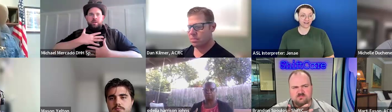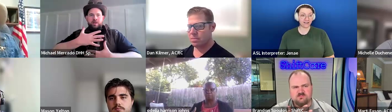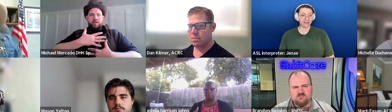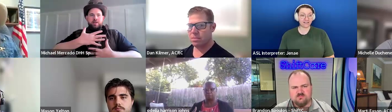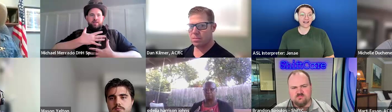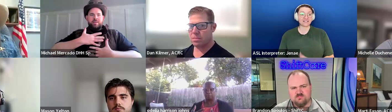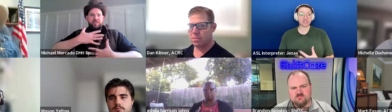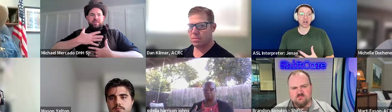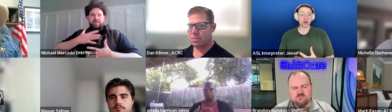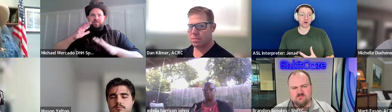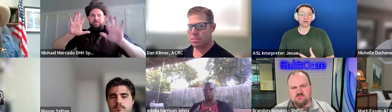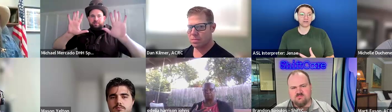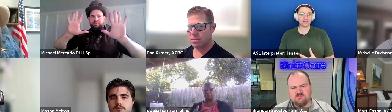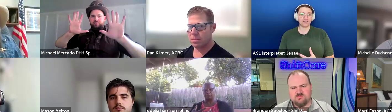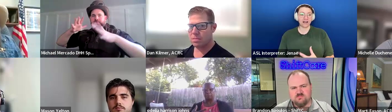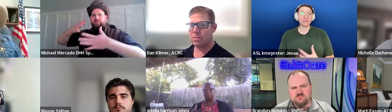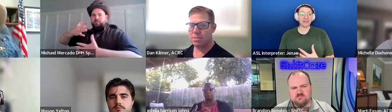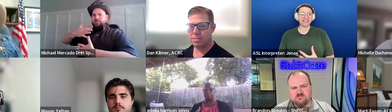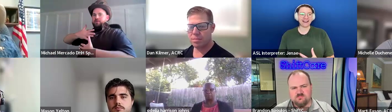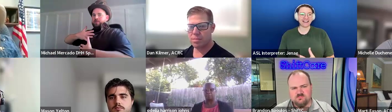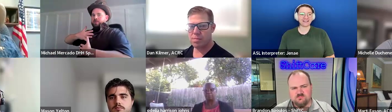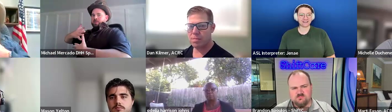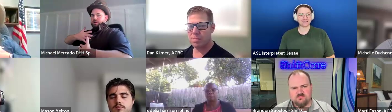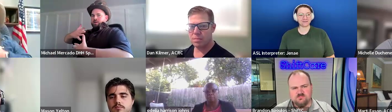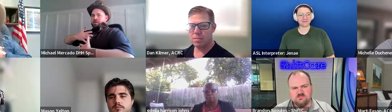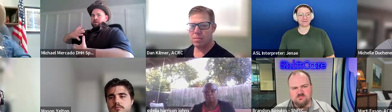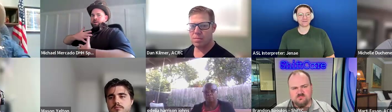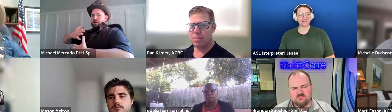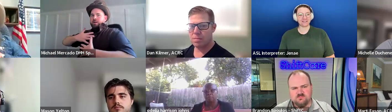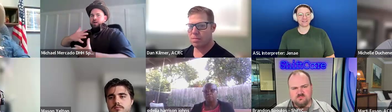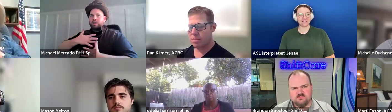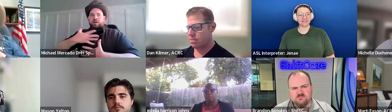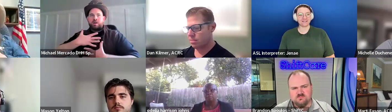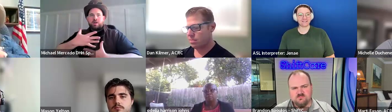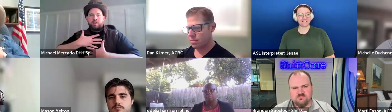quicker. And that's going to show hyperventilating.